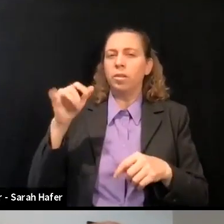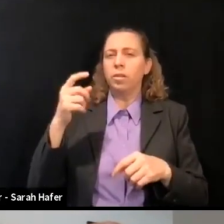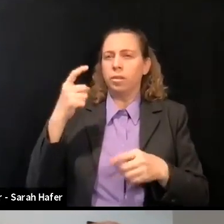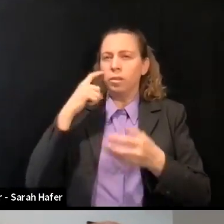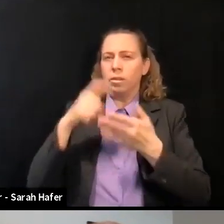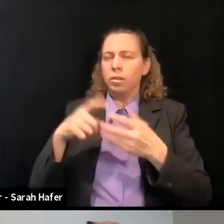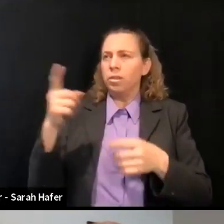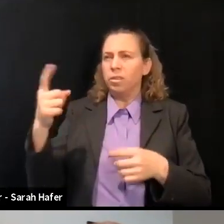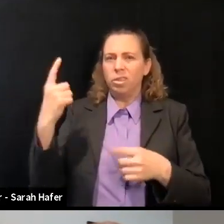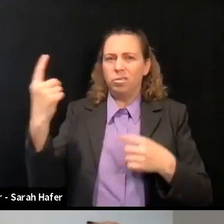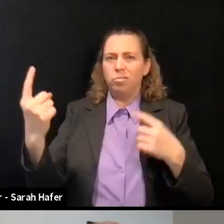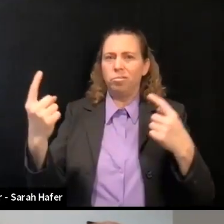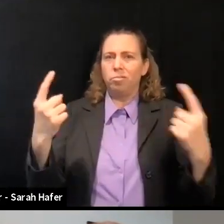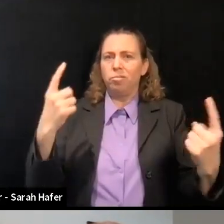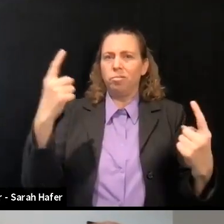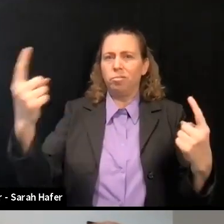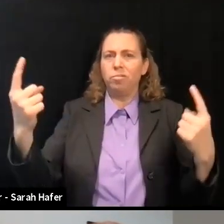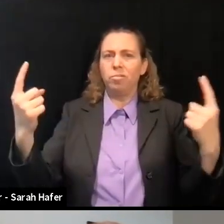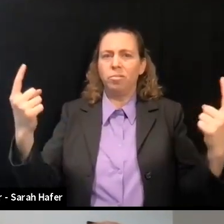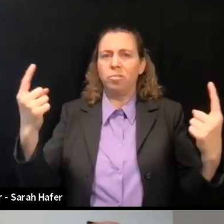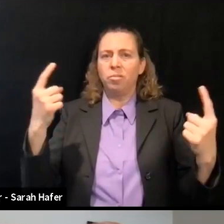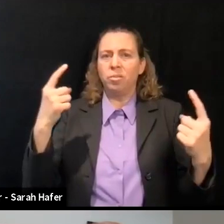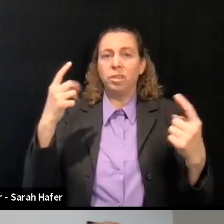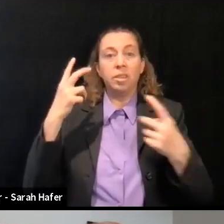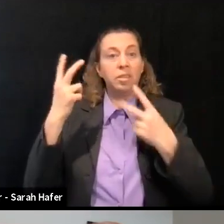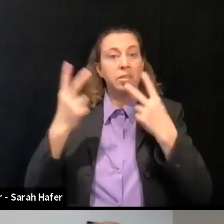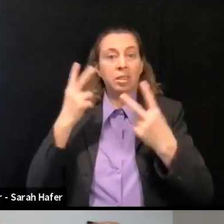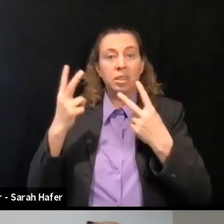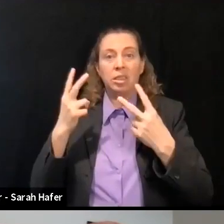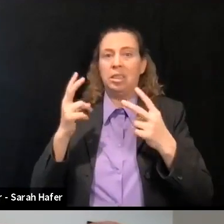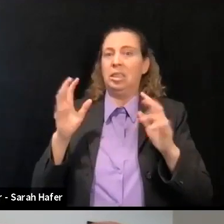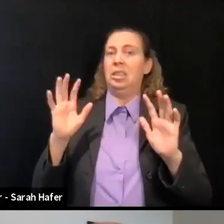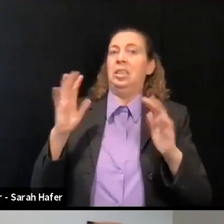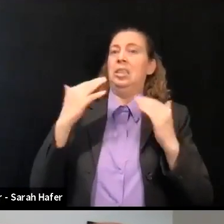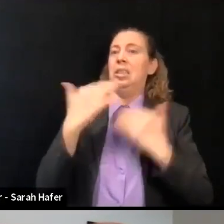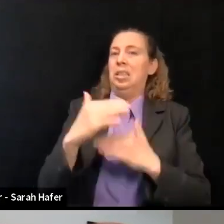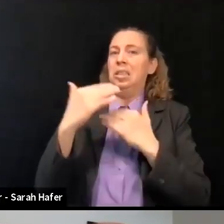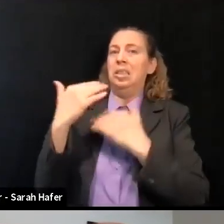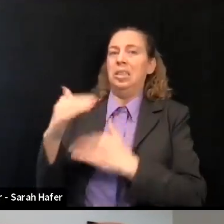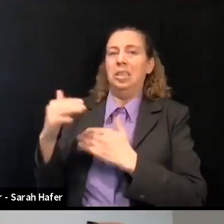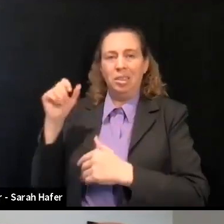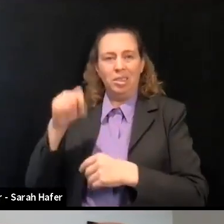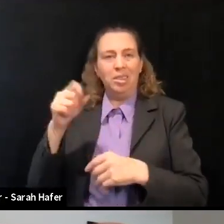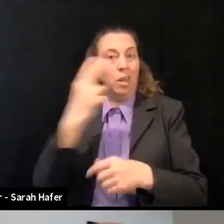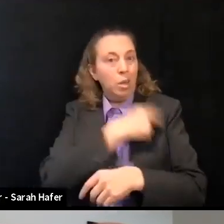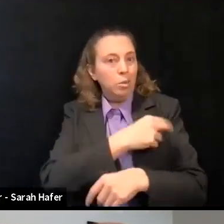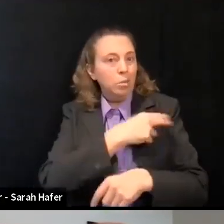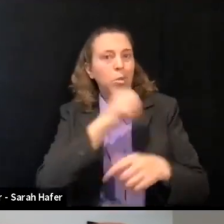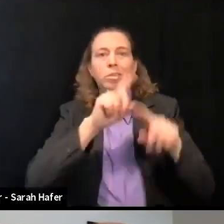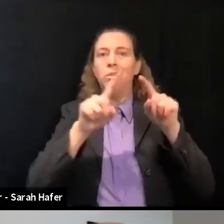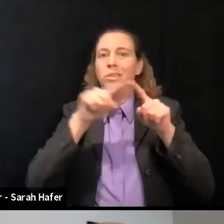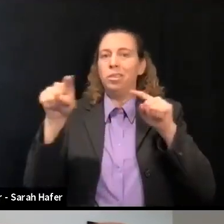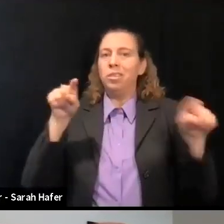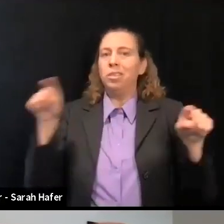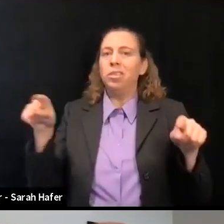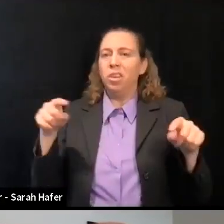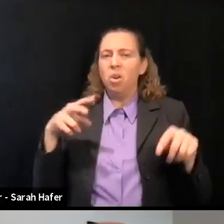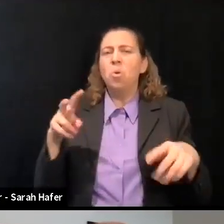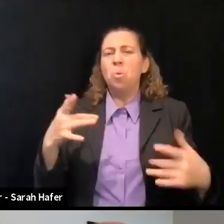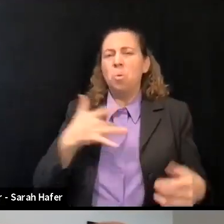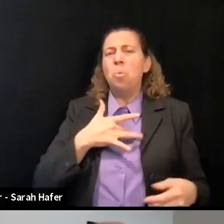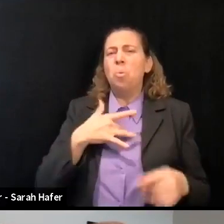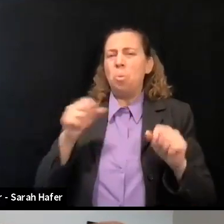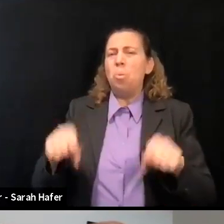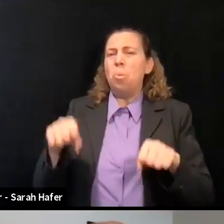visiting restrictions is unique and challenging in very particular ways. There is a statewide senior